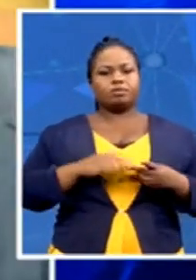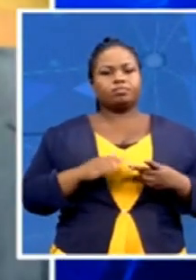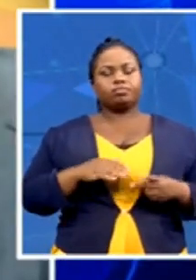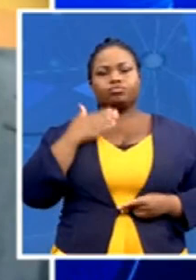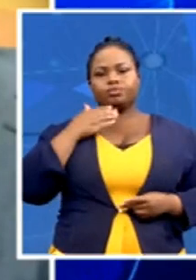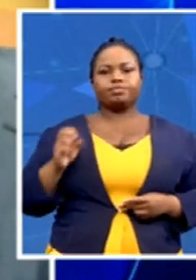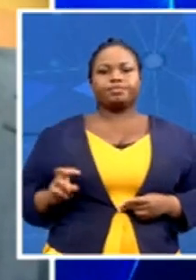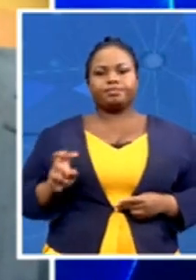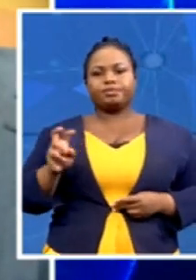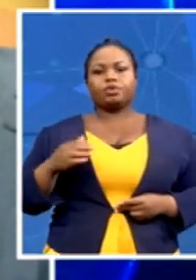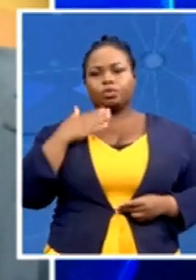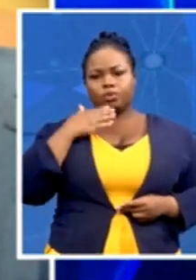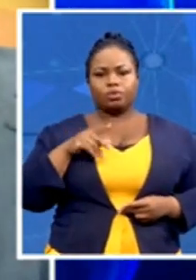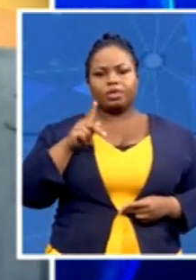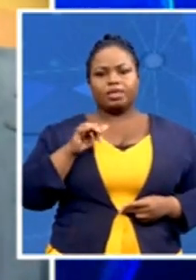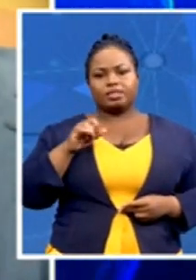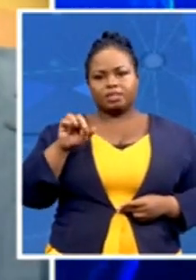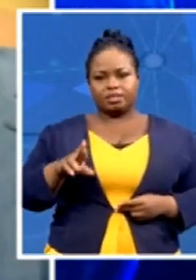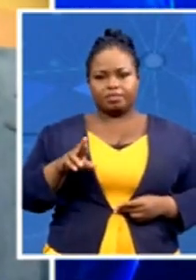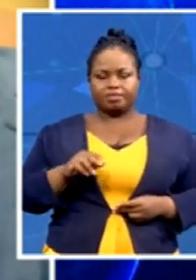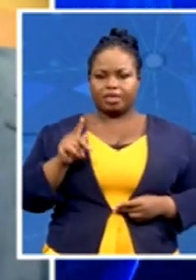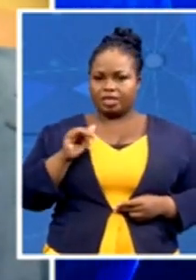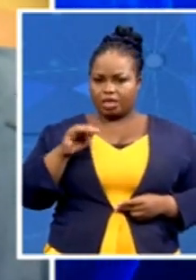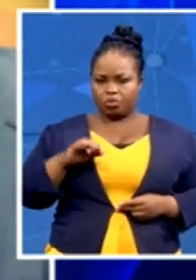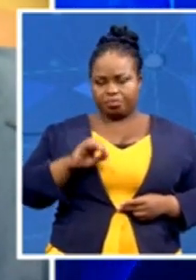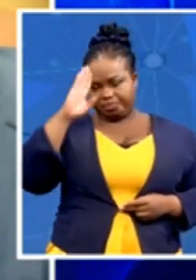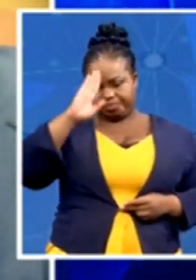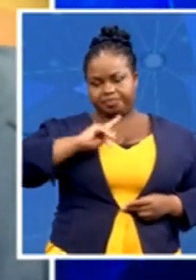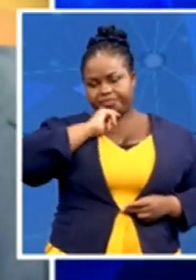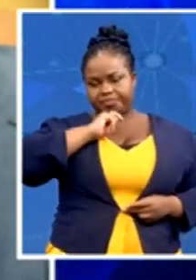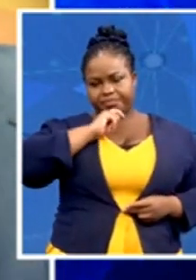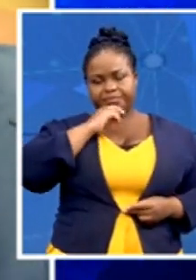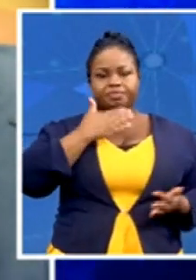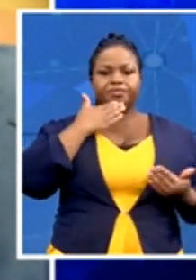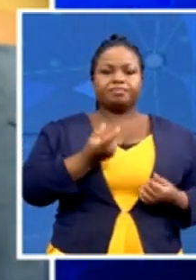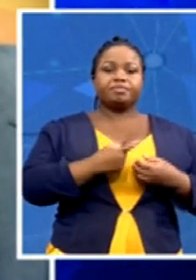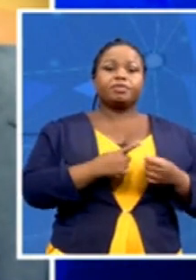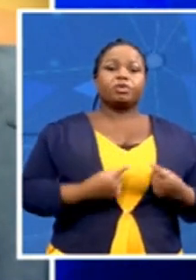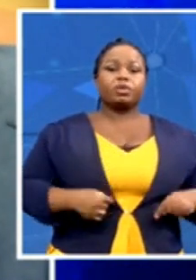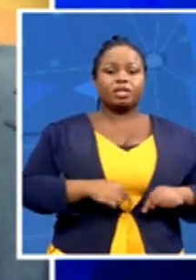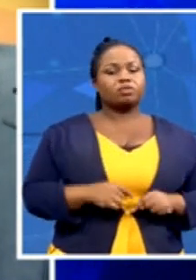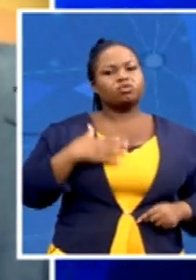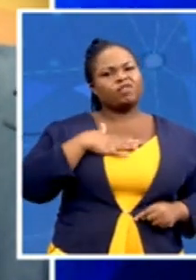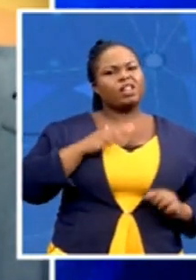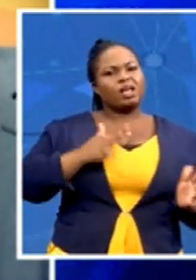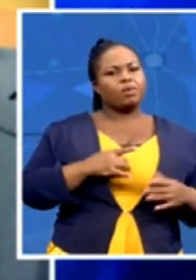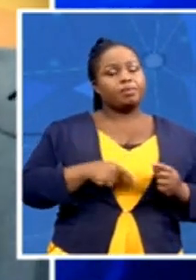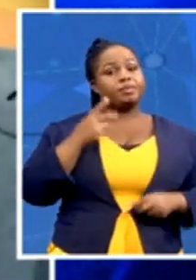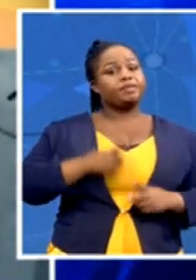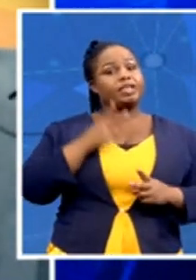their report. Mr. Kganyago, a very good morning to you. Thank you so much for joining us. What's your reaction to the final release of the SIU